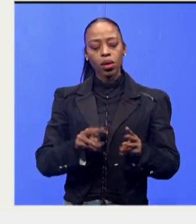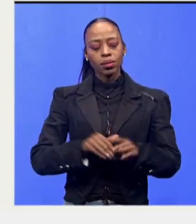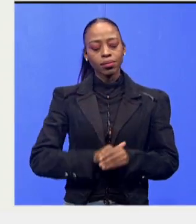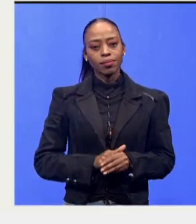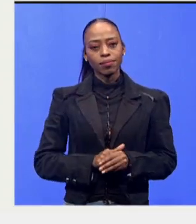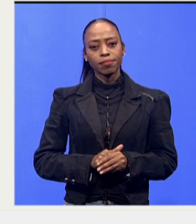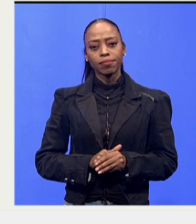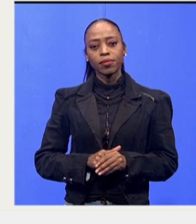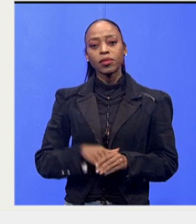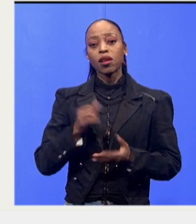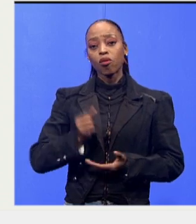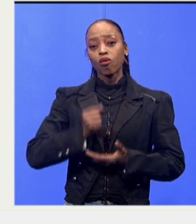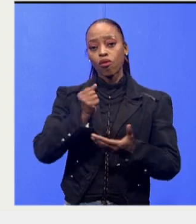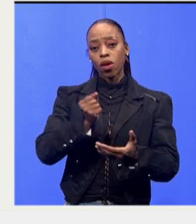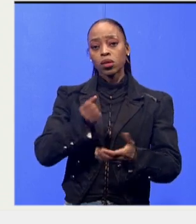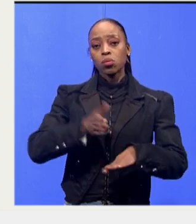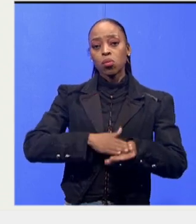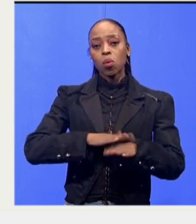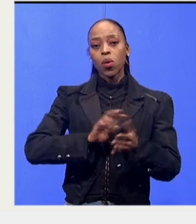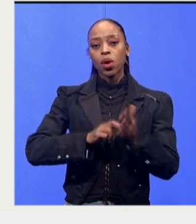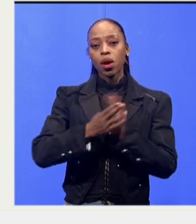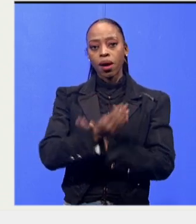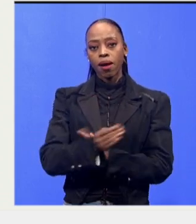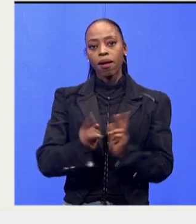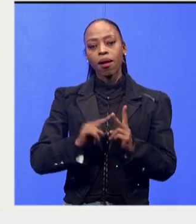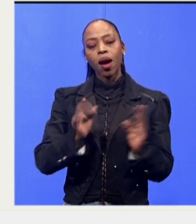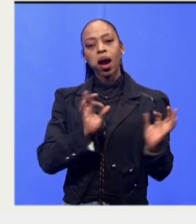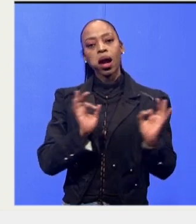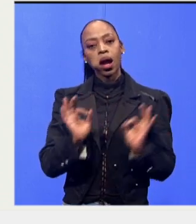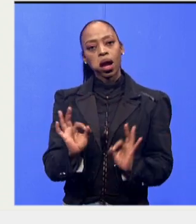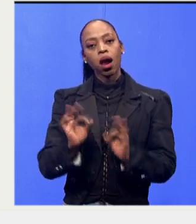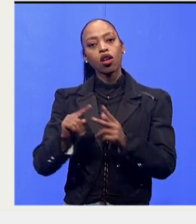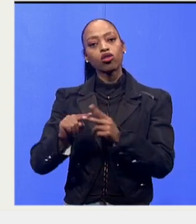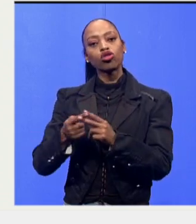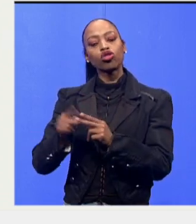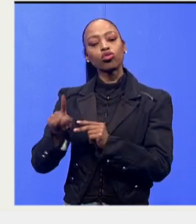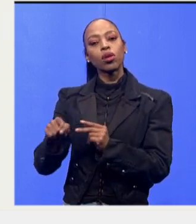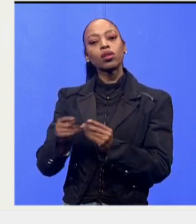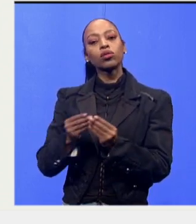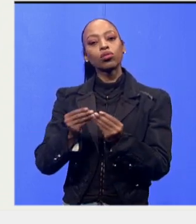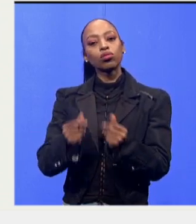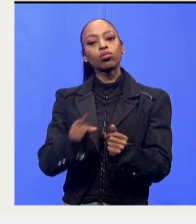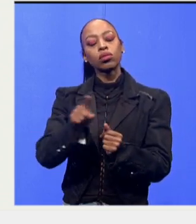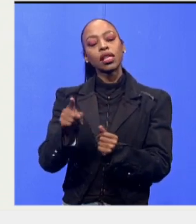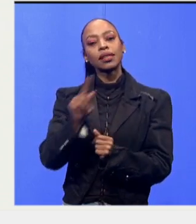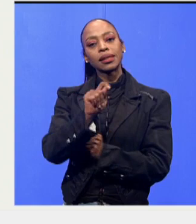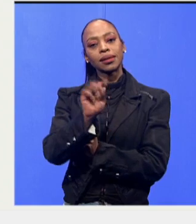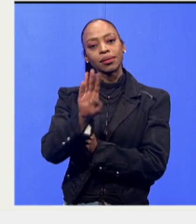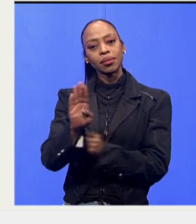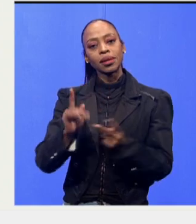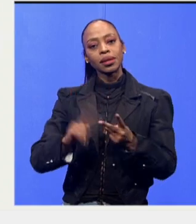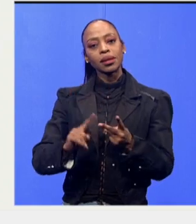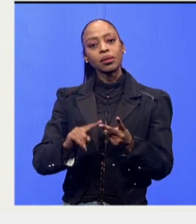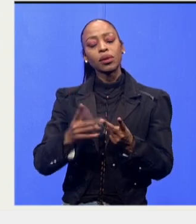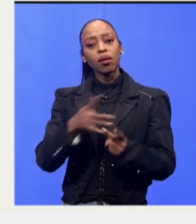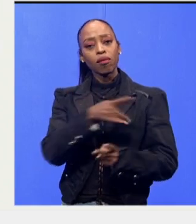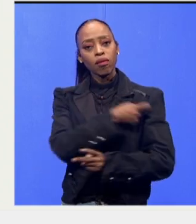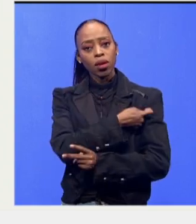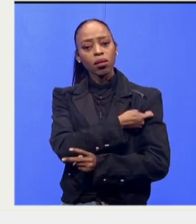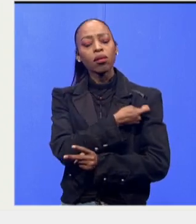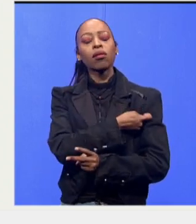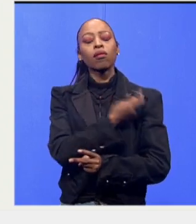more investments. We need better tools to fight TB. We need effective TB